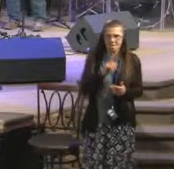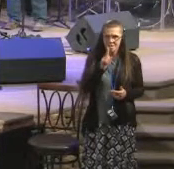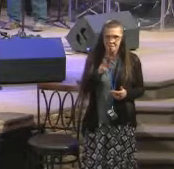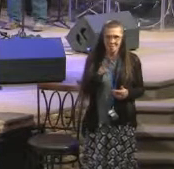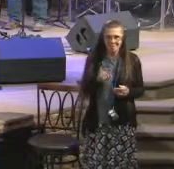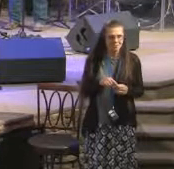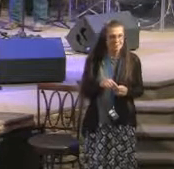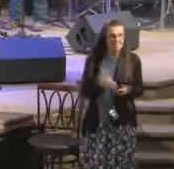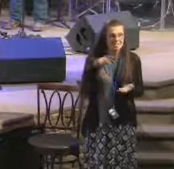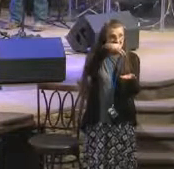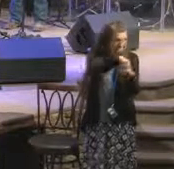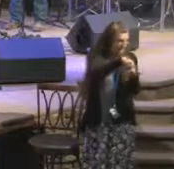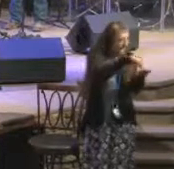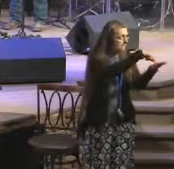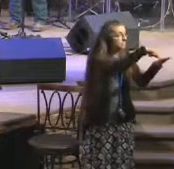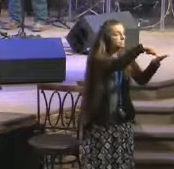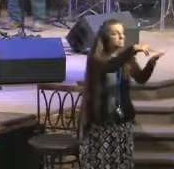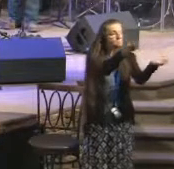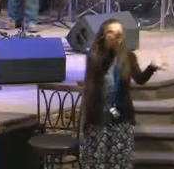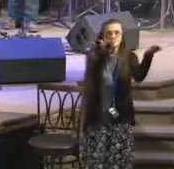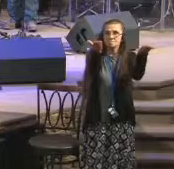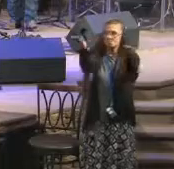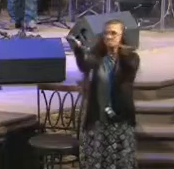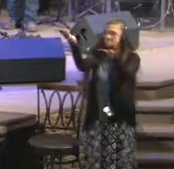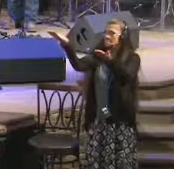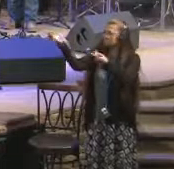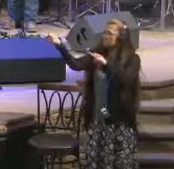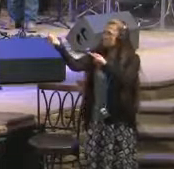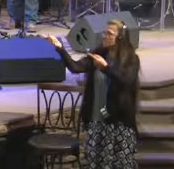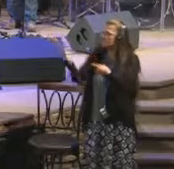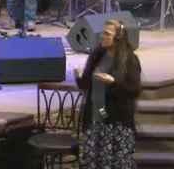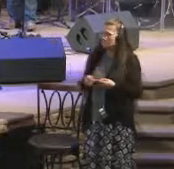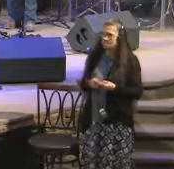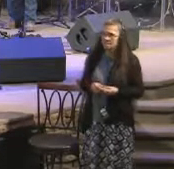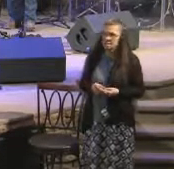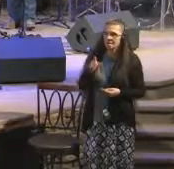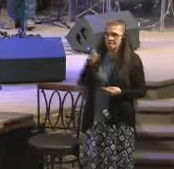this church, I want you to stand. Come on, cross this place. Stand.